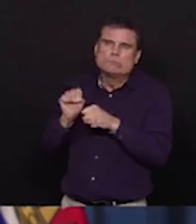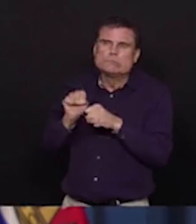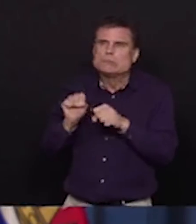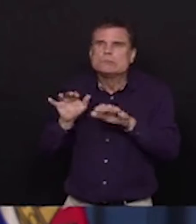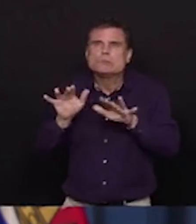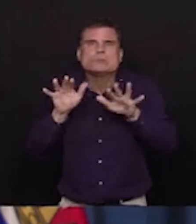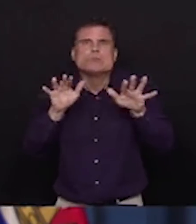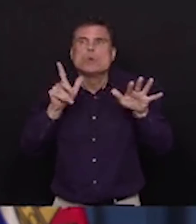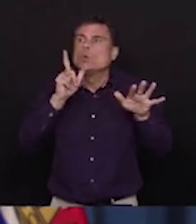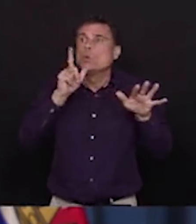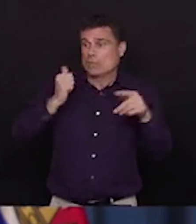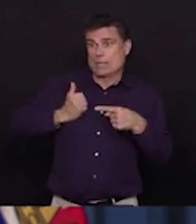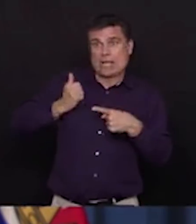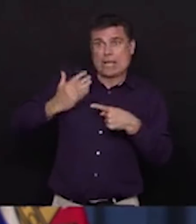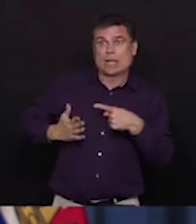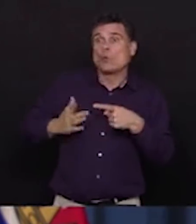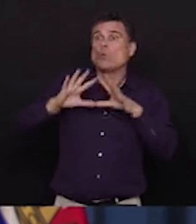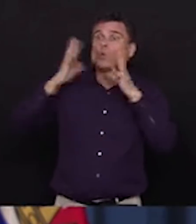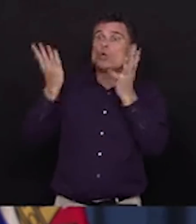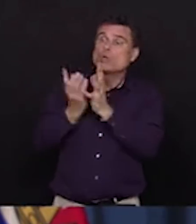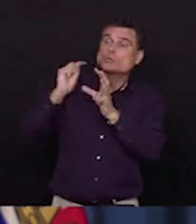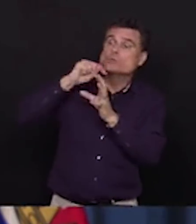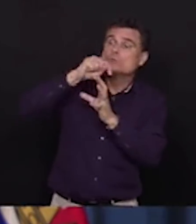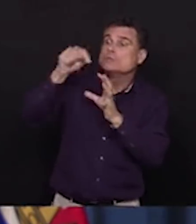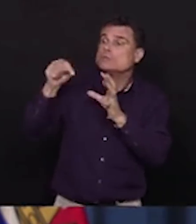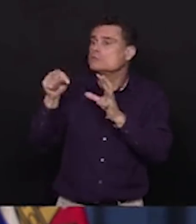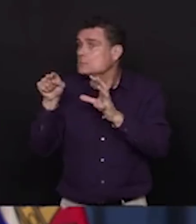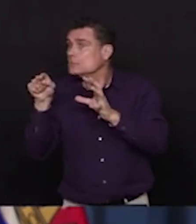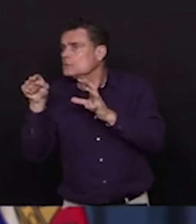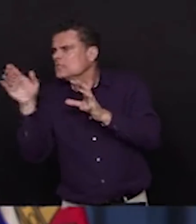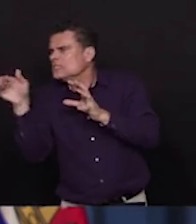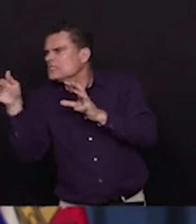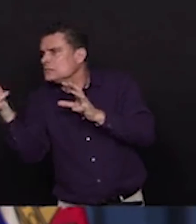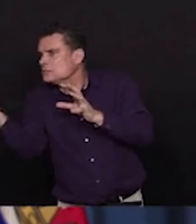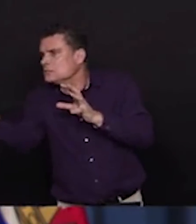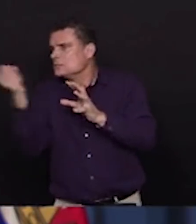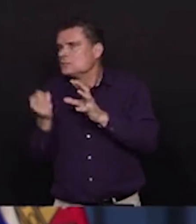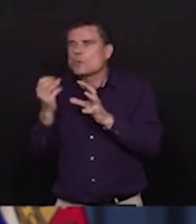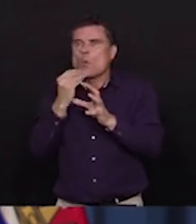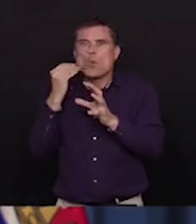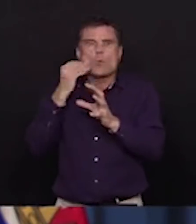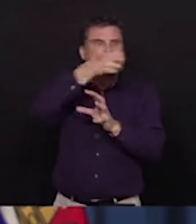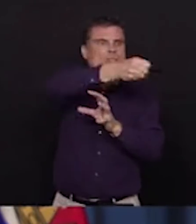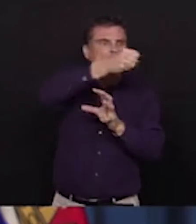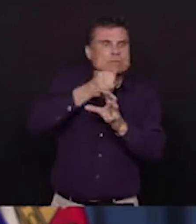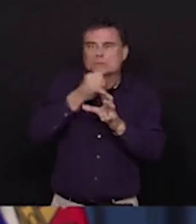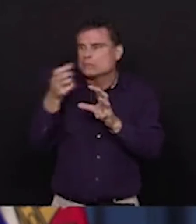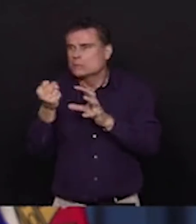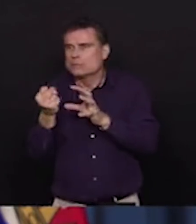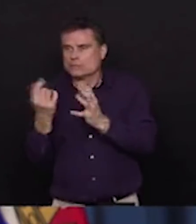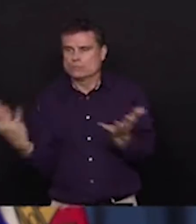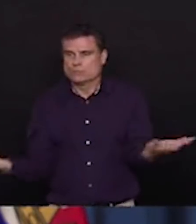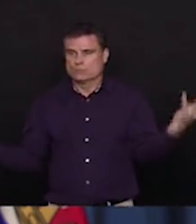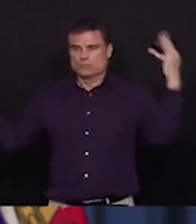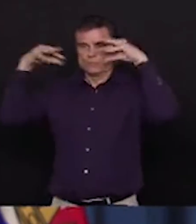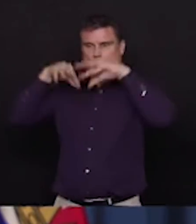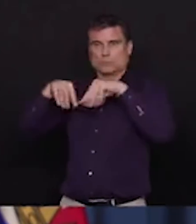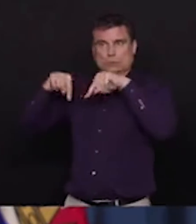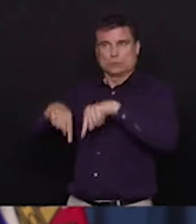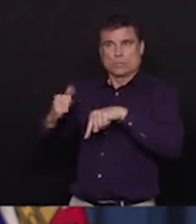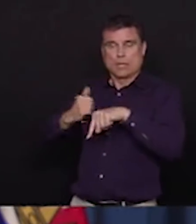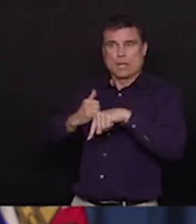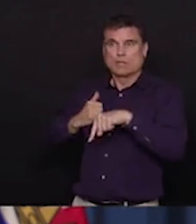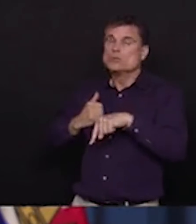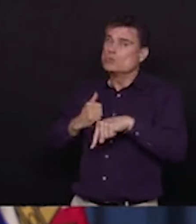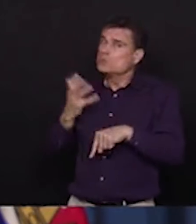to comply with the order. They have to self-isolate for 14 days when they come back from outside of the province. And this is of the